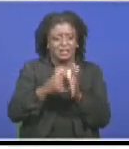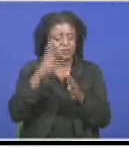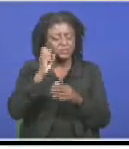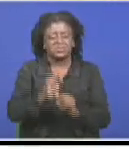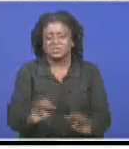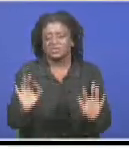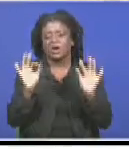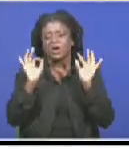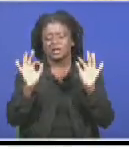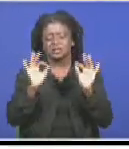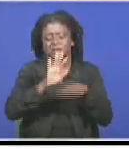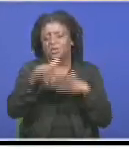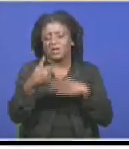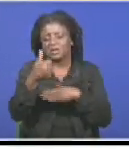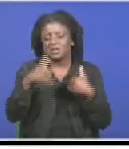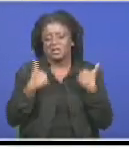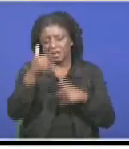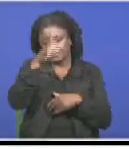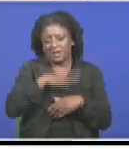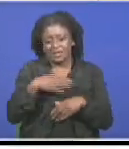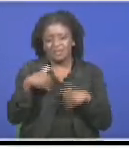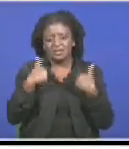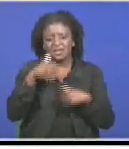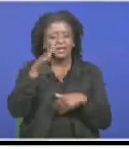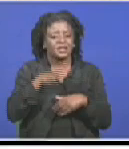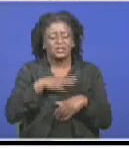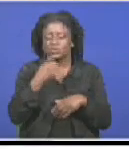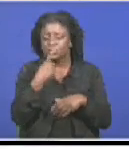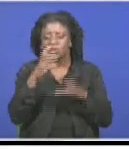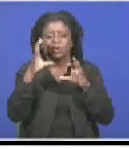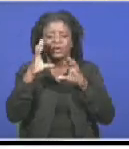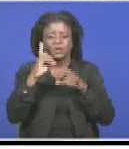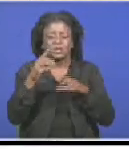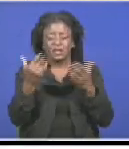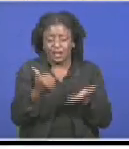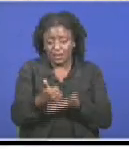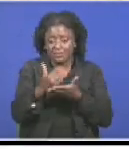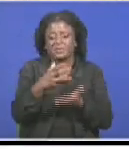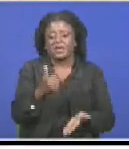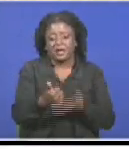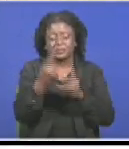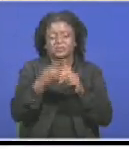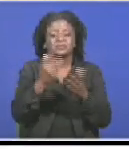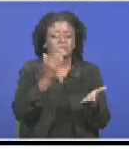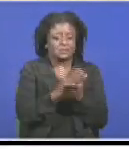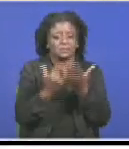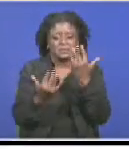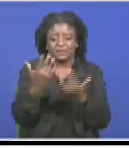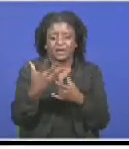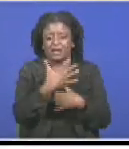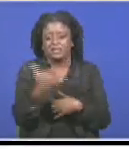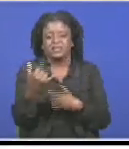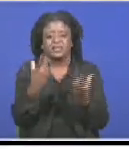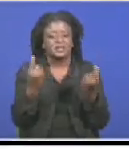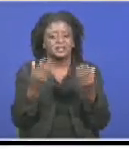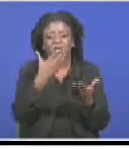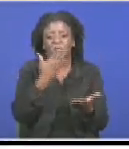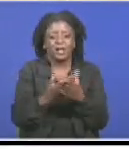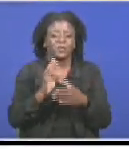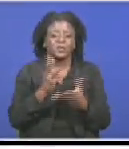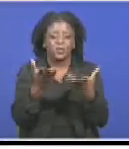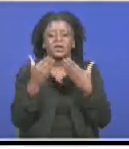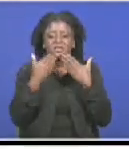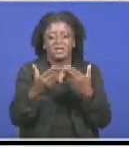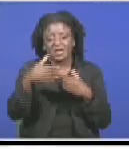young men and the young ladies who could do help to put out the fire, they did well. So we just want to thank God. It was